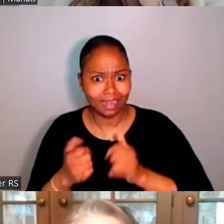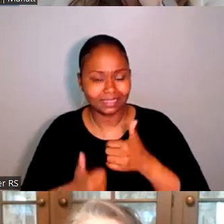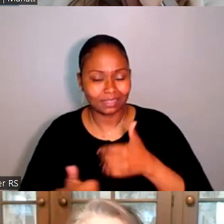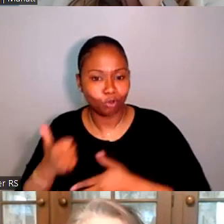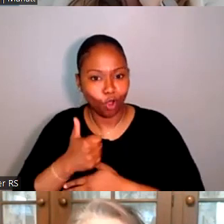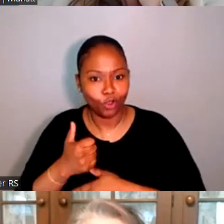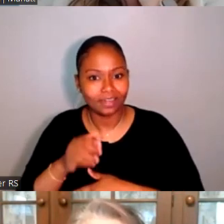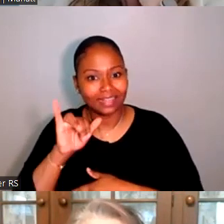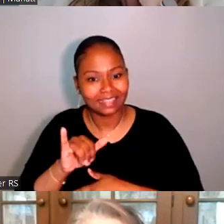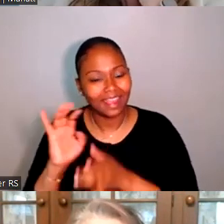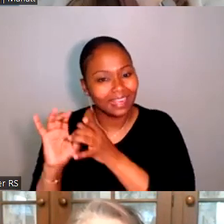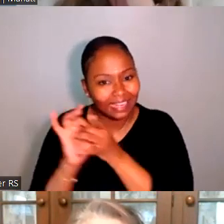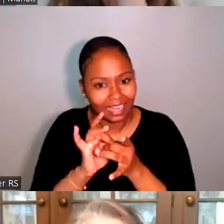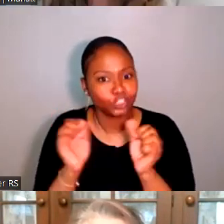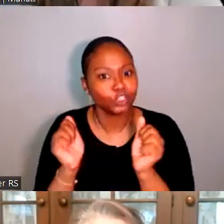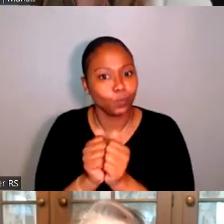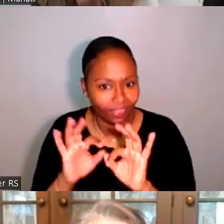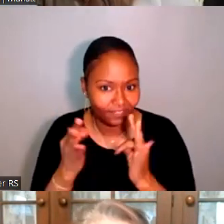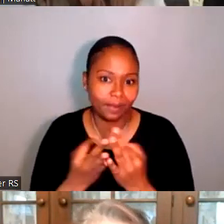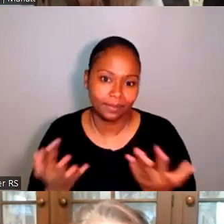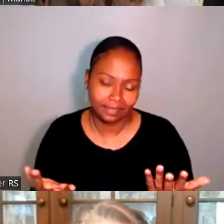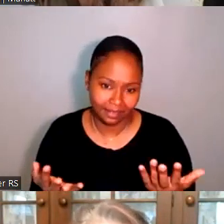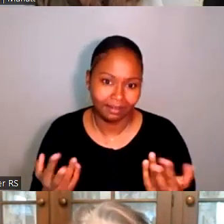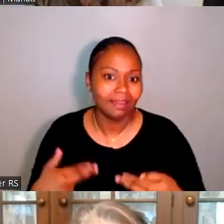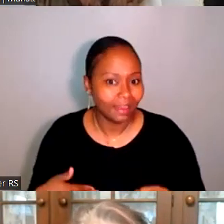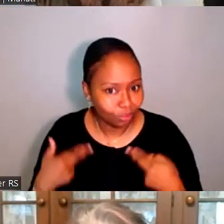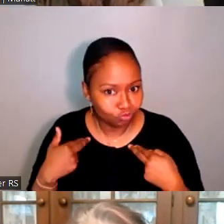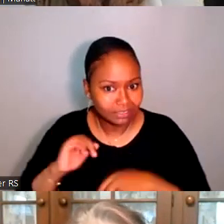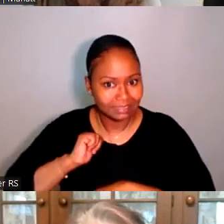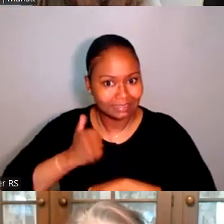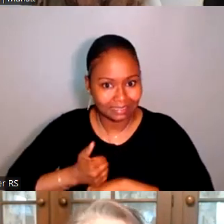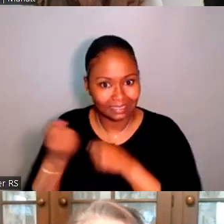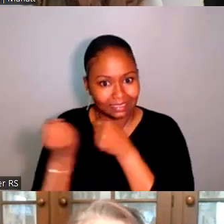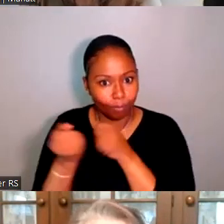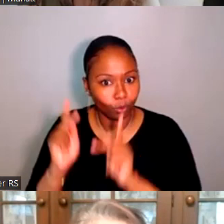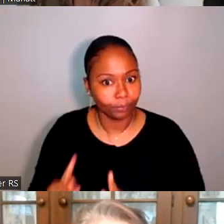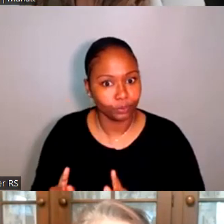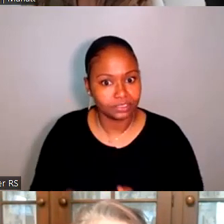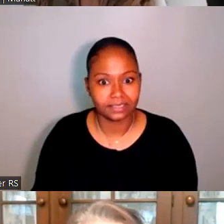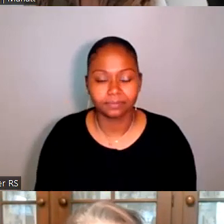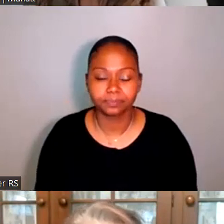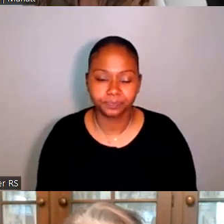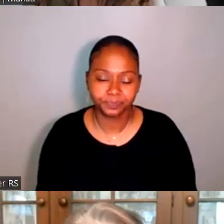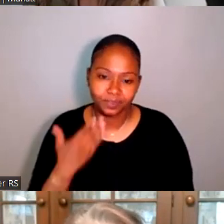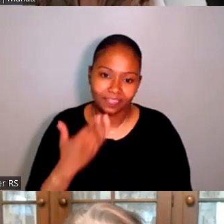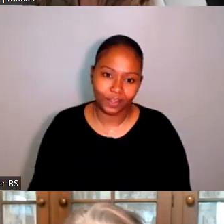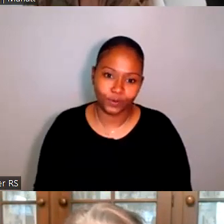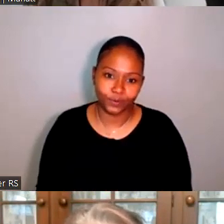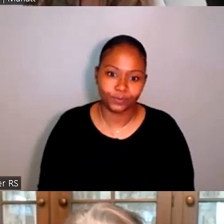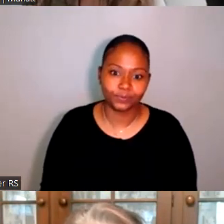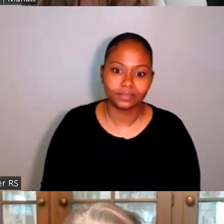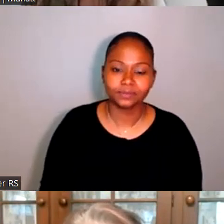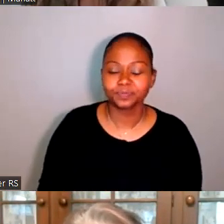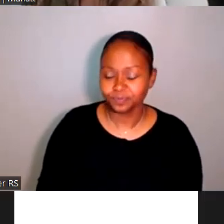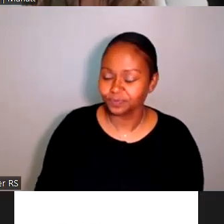that connection with the family and the resident designated support persons. Thank you. Thank you, Melody.